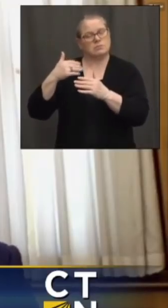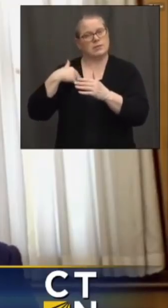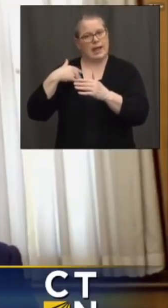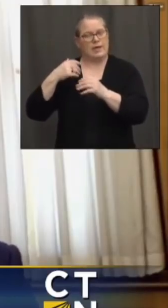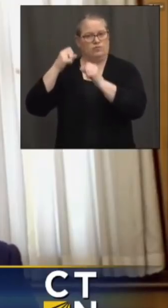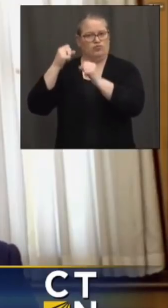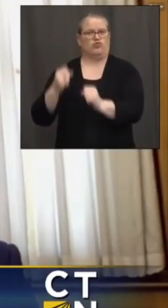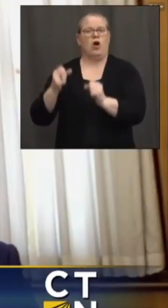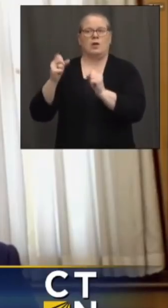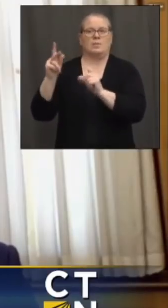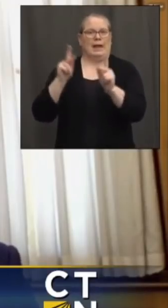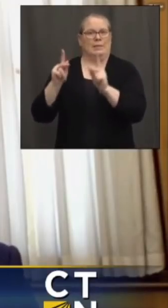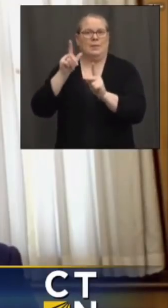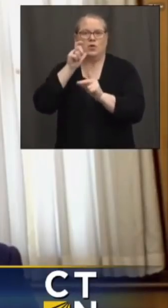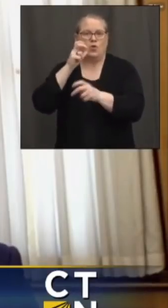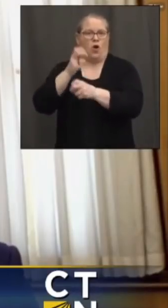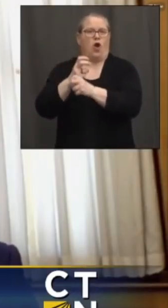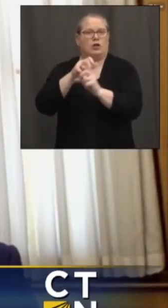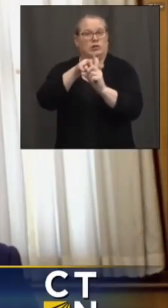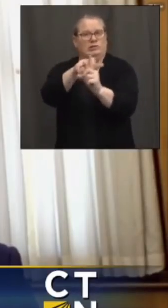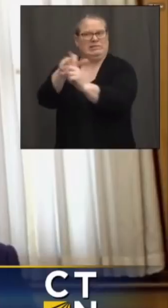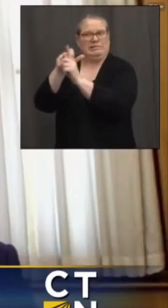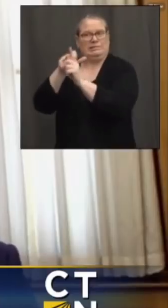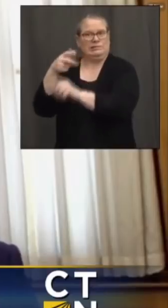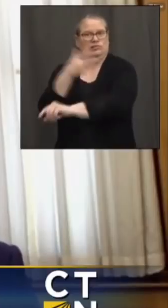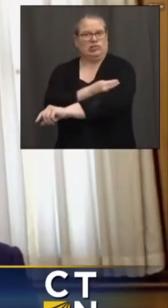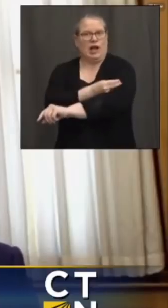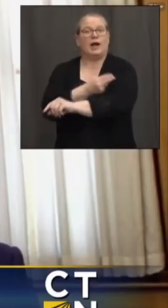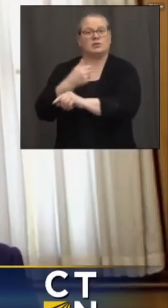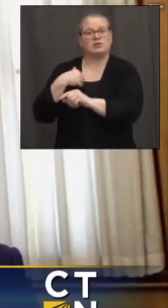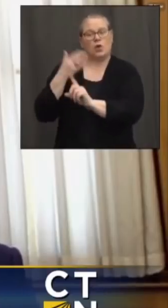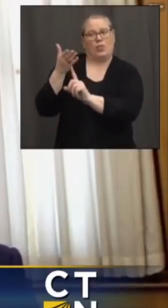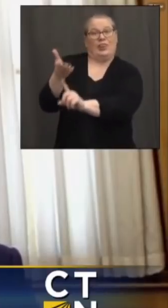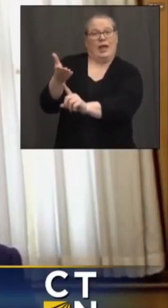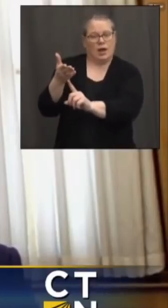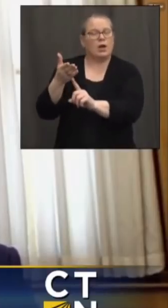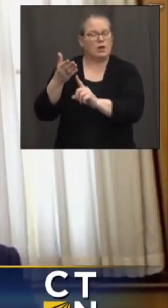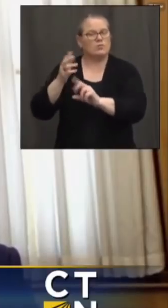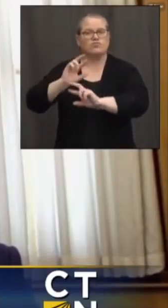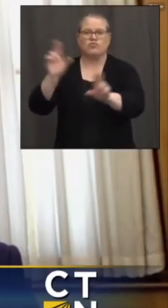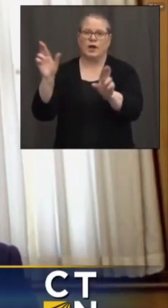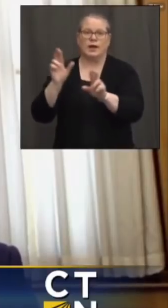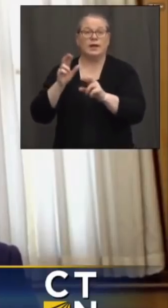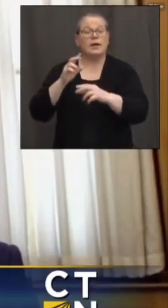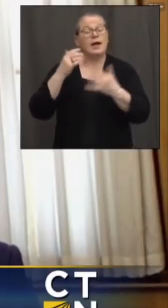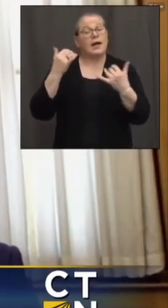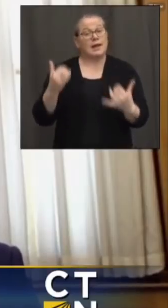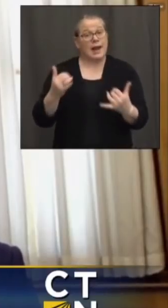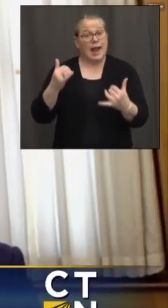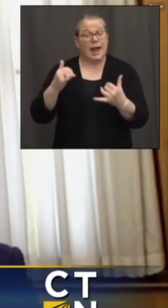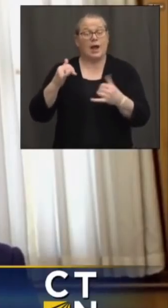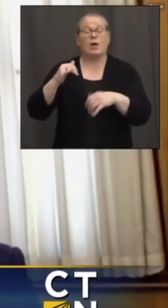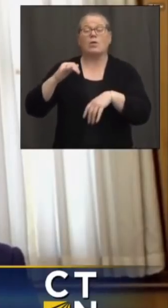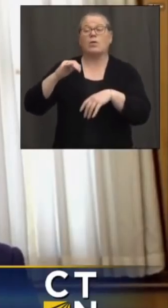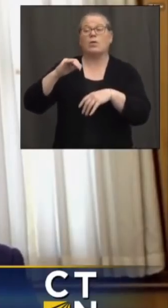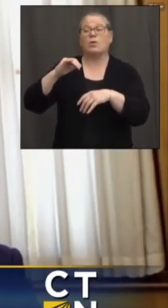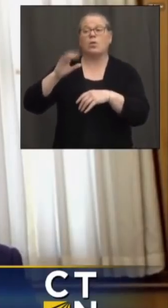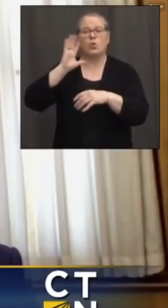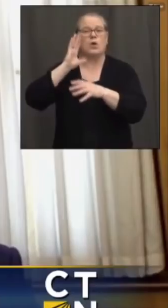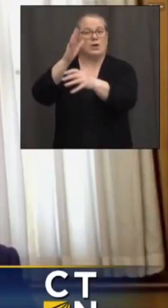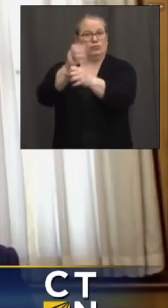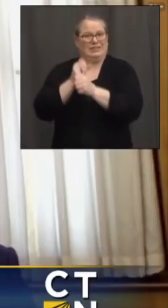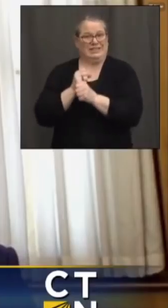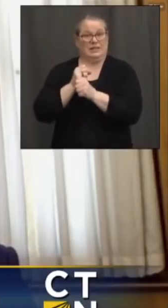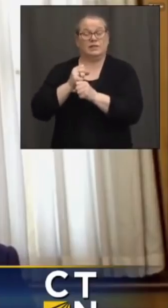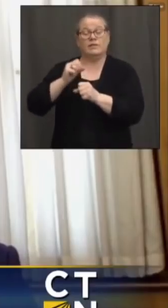gotten a good start there, but now the federal pharmacy program is coming in on top with a dedicated vaccine supply that doesn't have to come out of